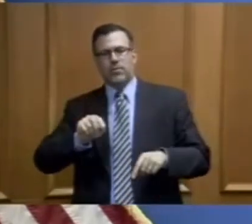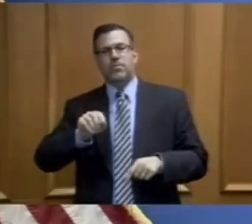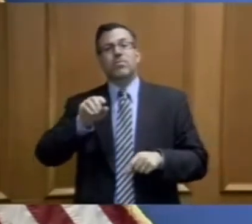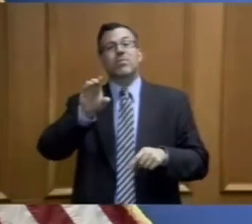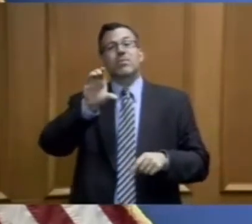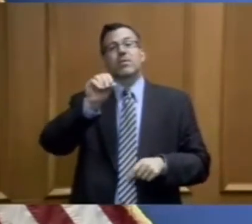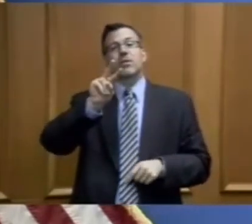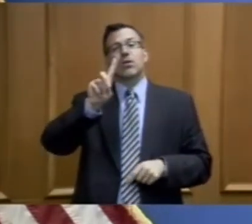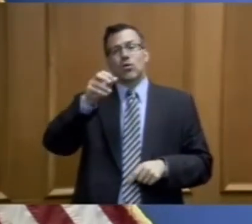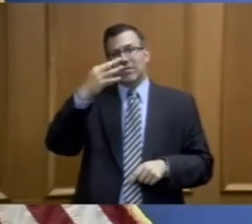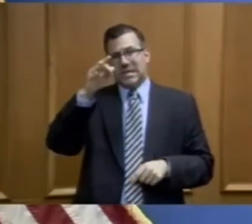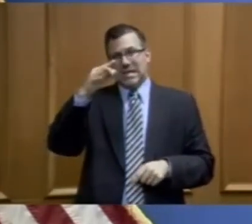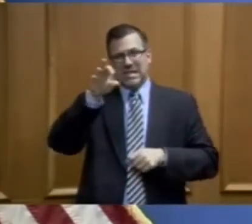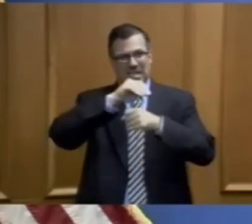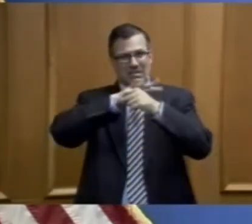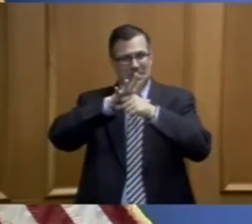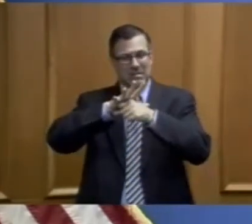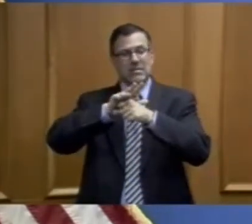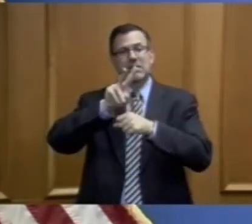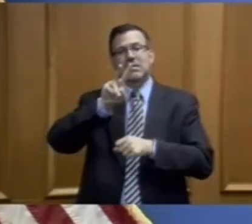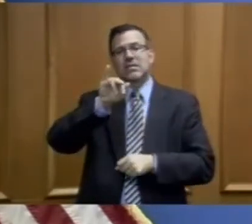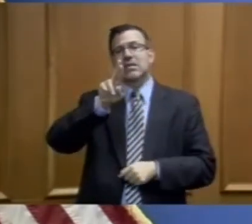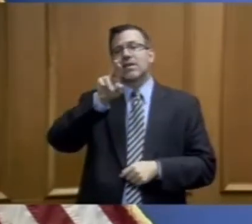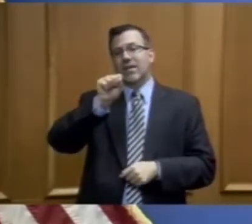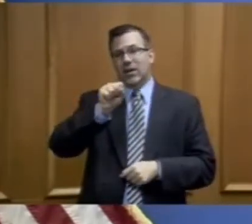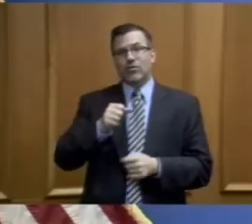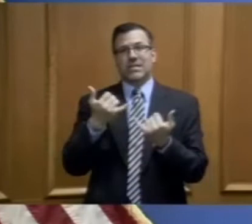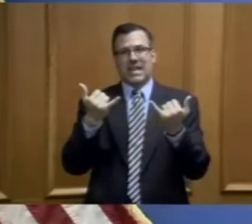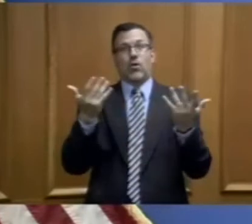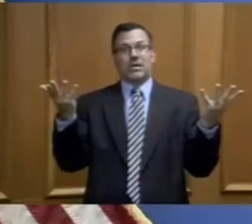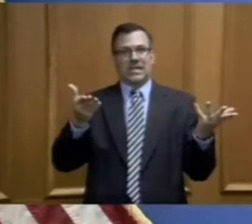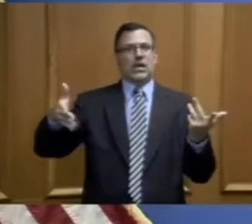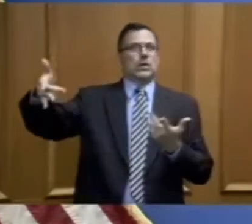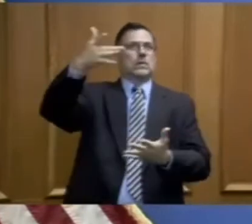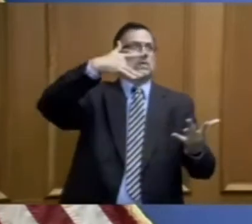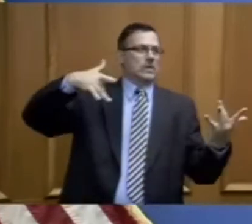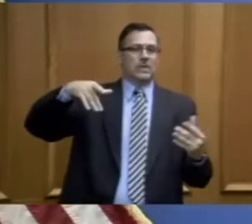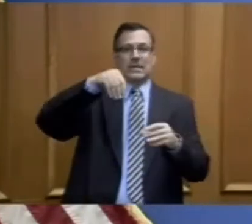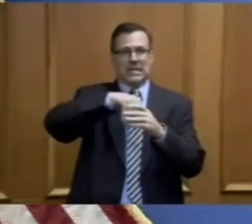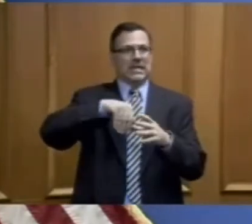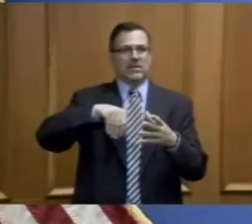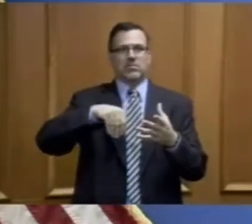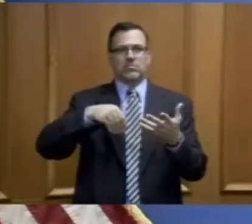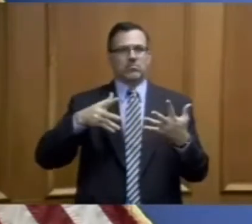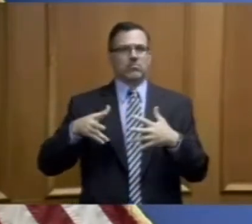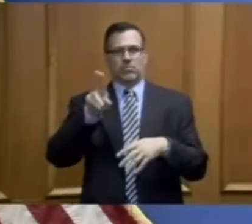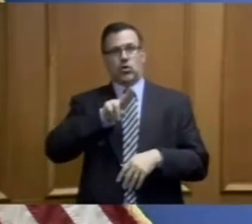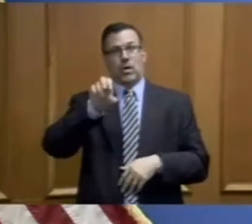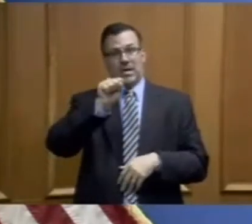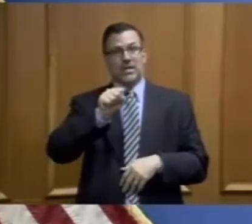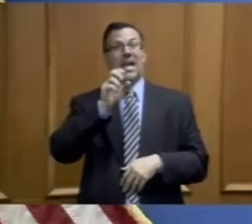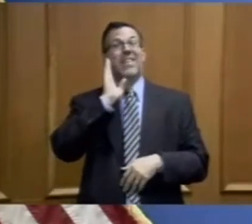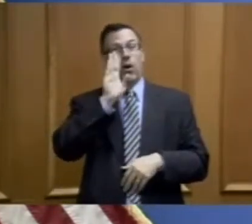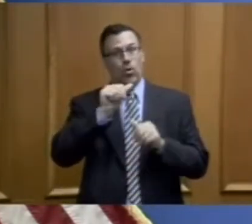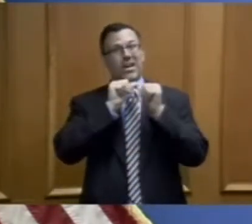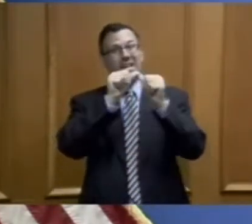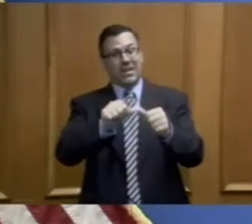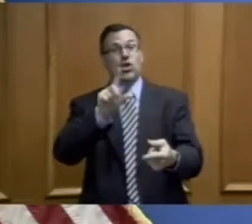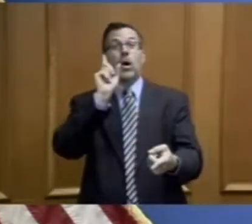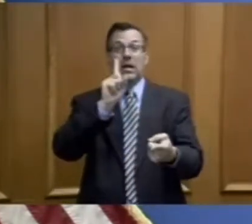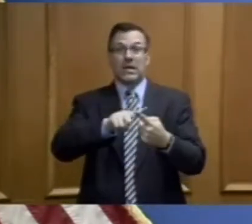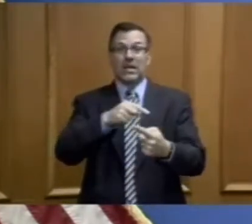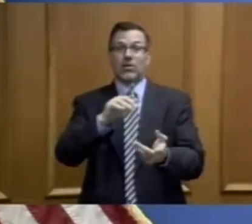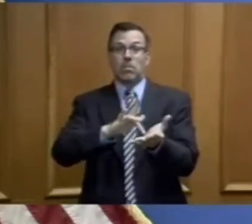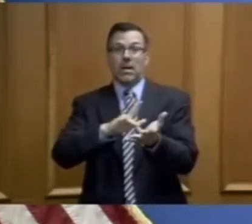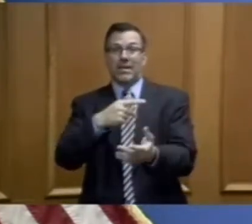COVID-19 virus exists in our society, and there are going to be cases until there's a vaccine. And we'll